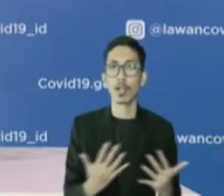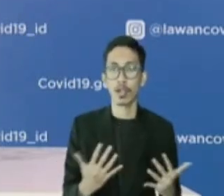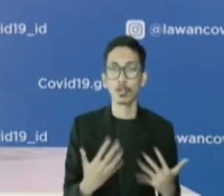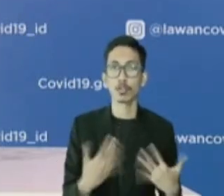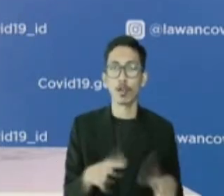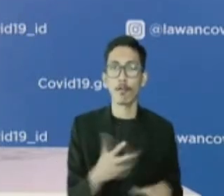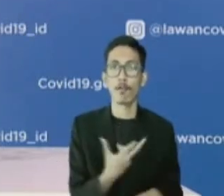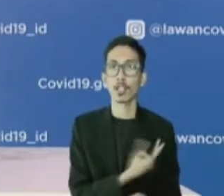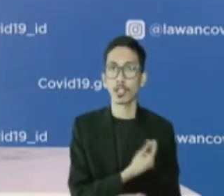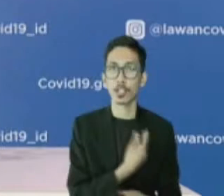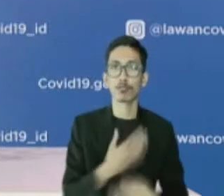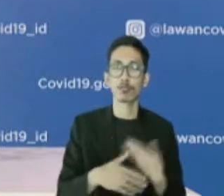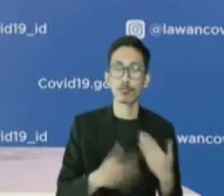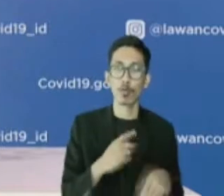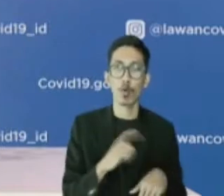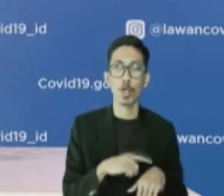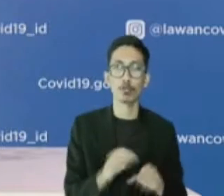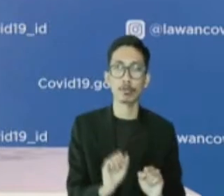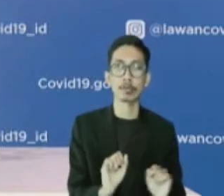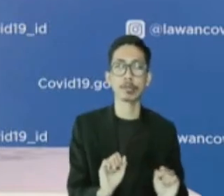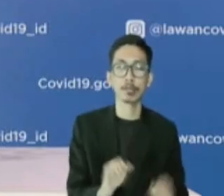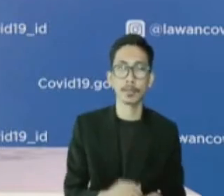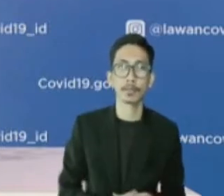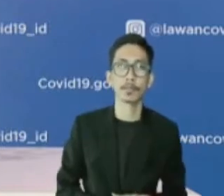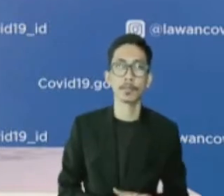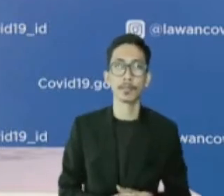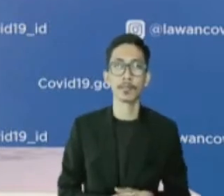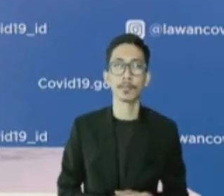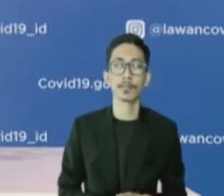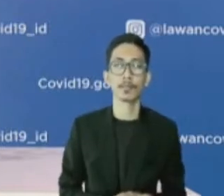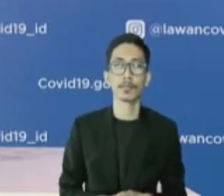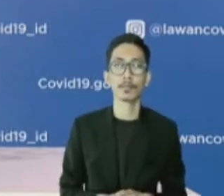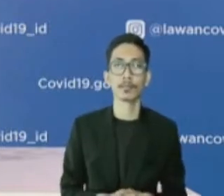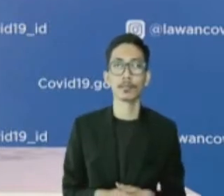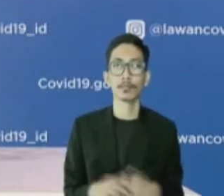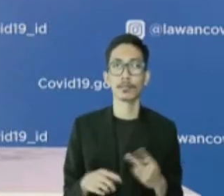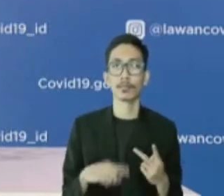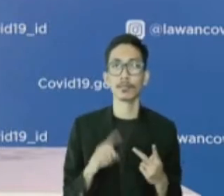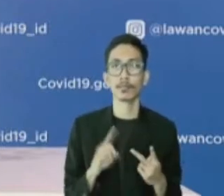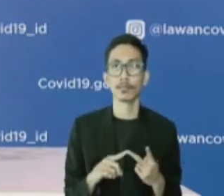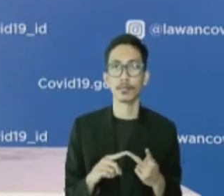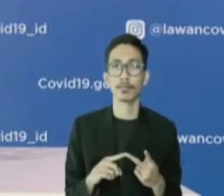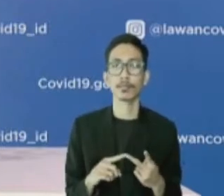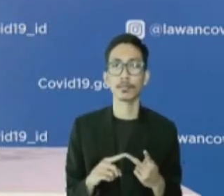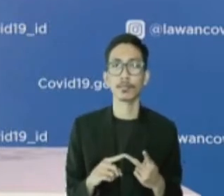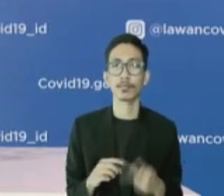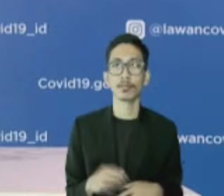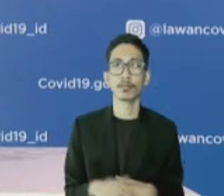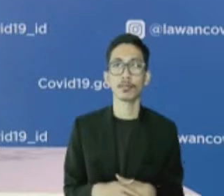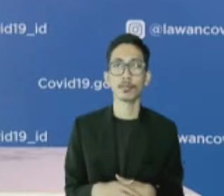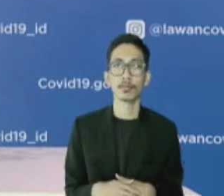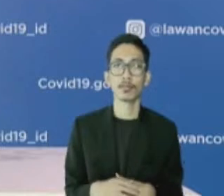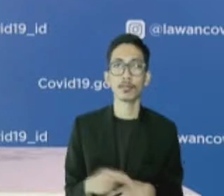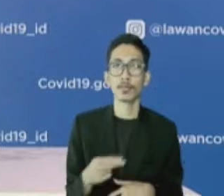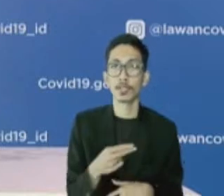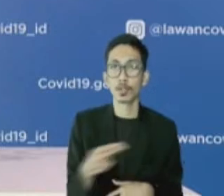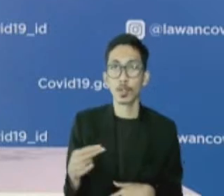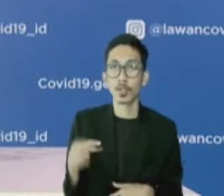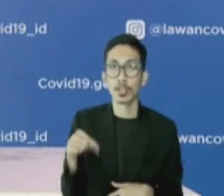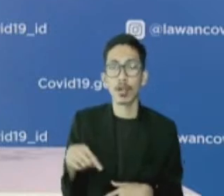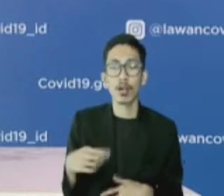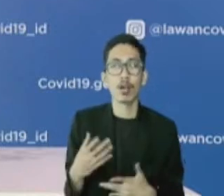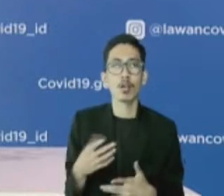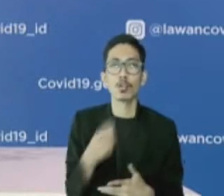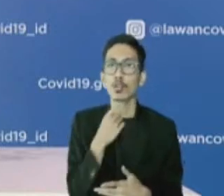you. Thank you, Professor. The second question. Indonesia is not currently processing visa applications